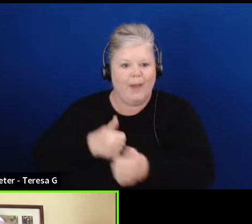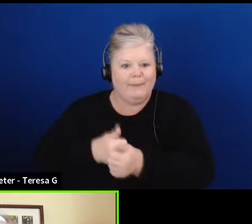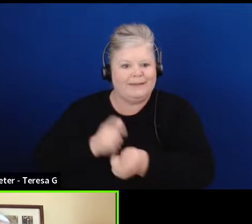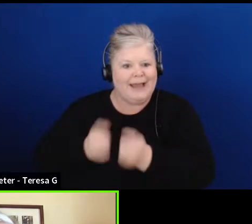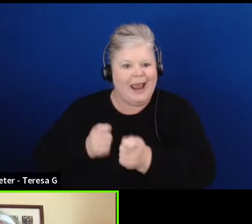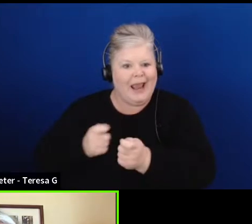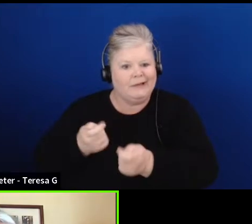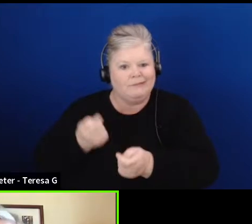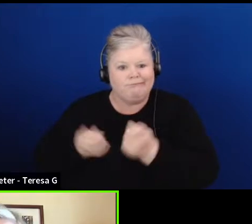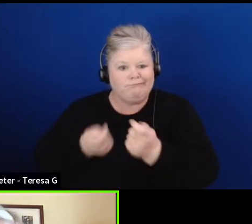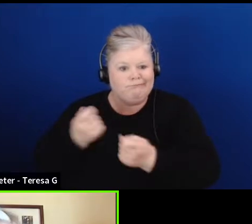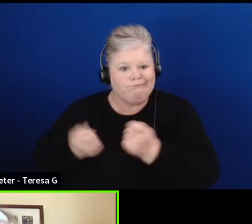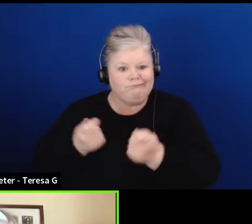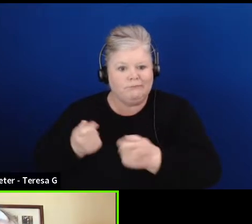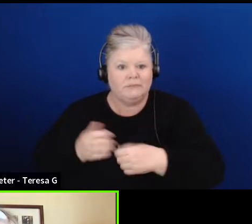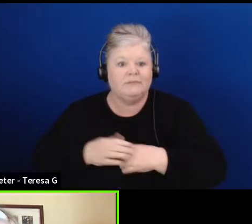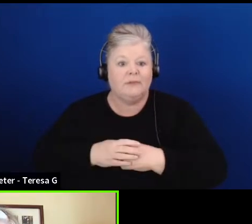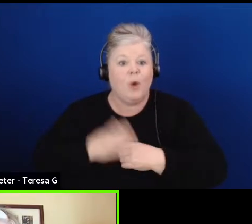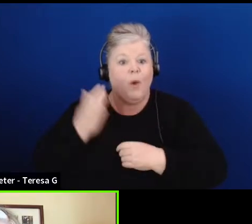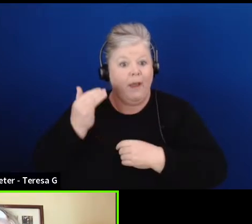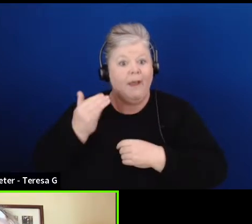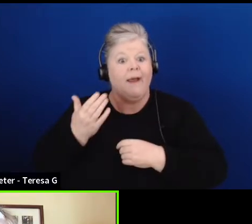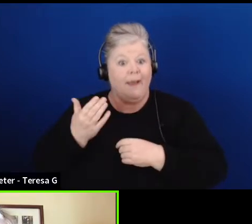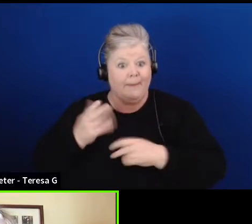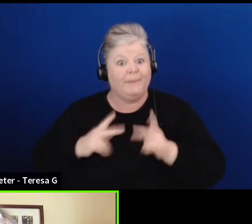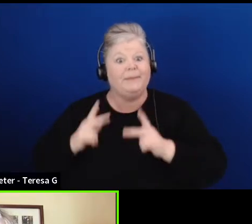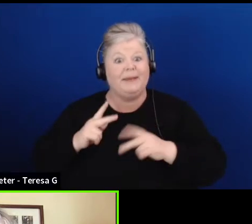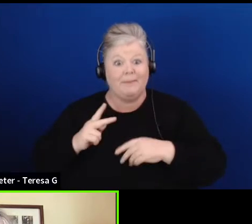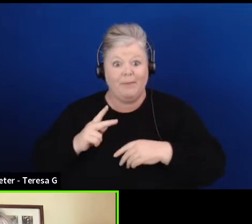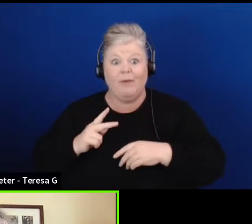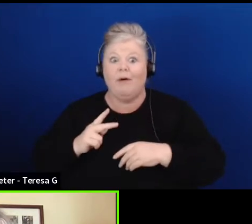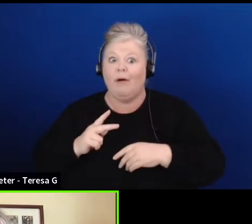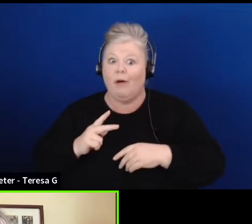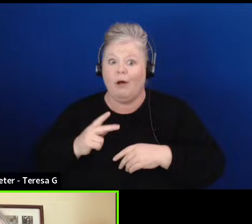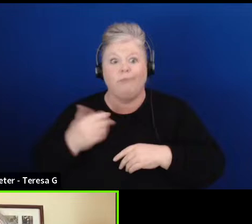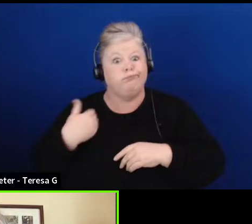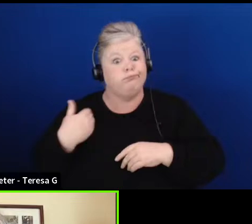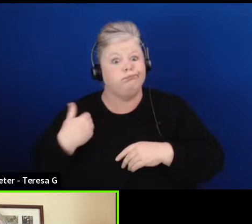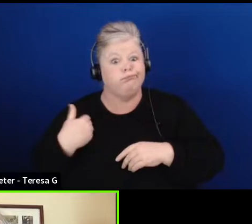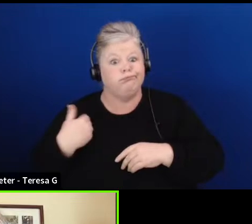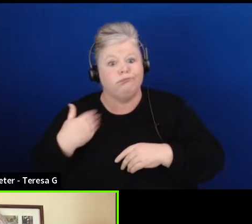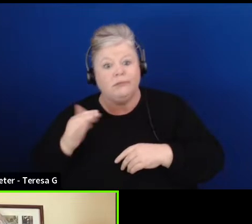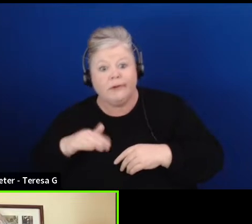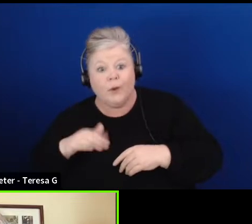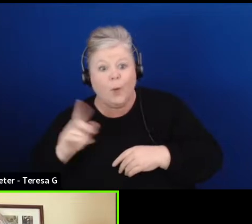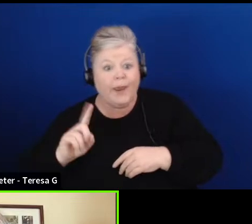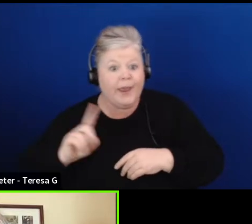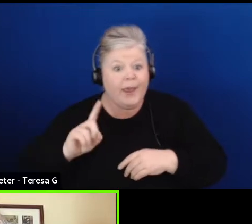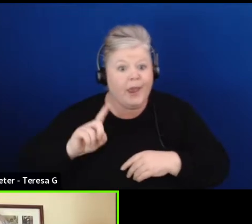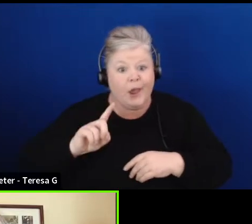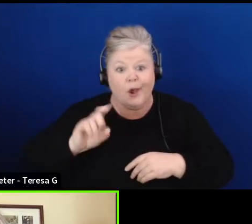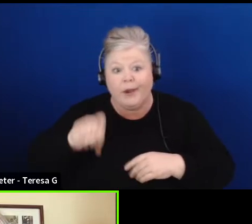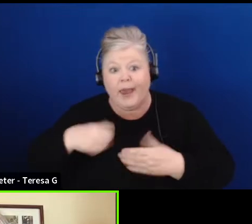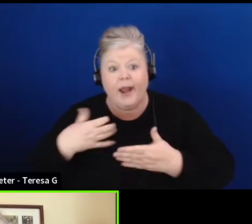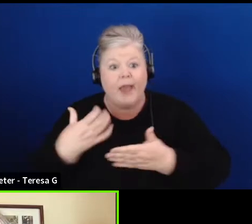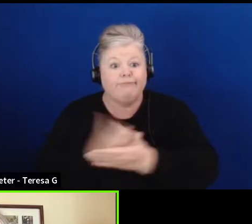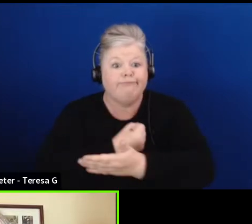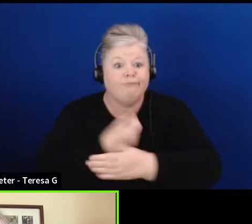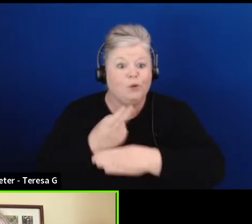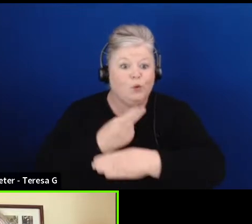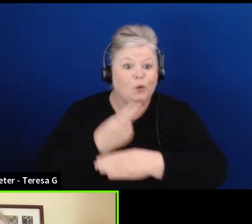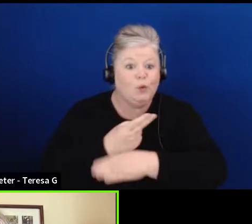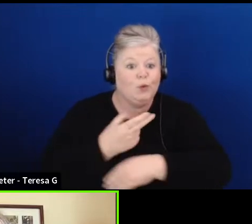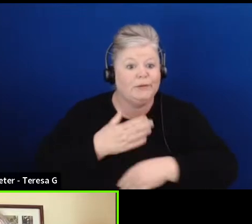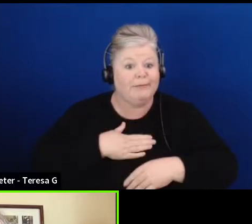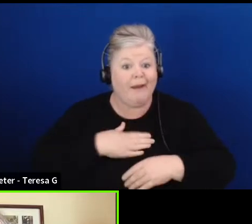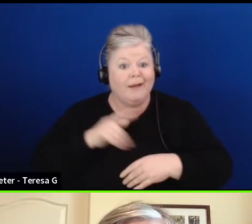because we do have people who are asking all the time, where else can I use my